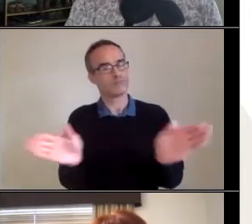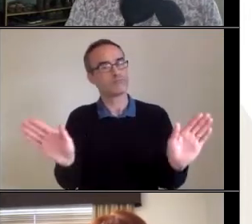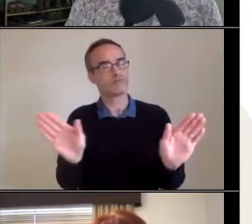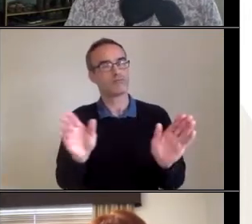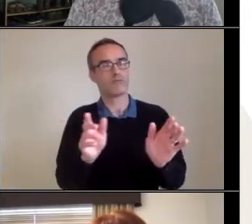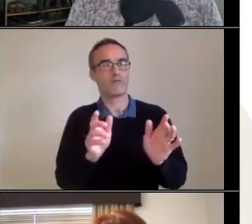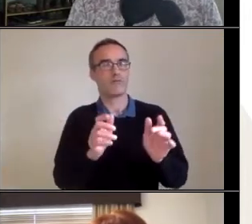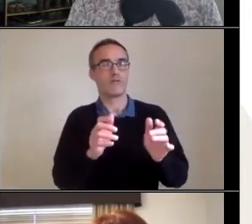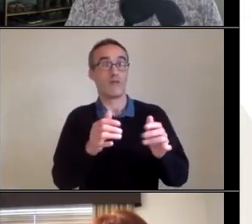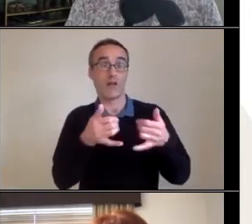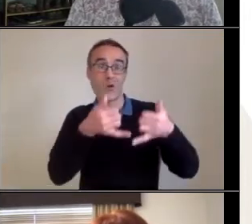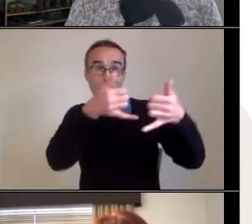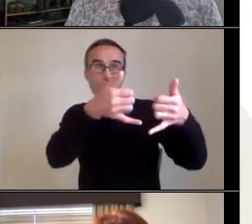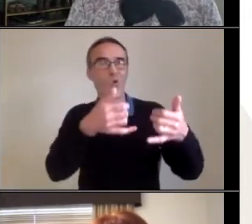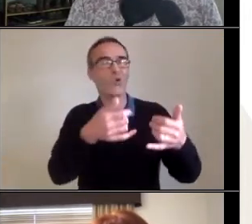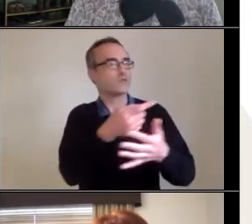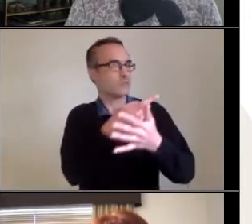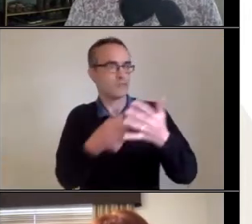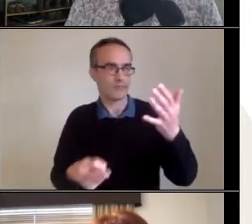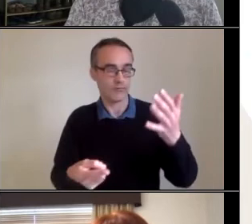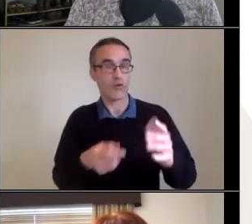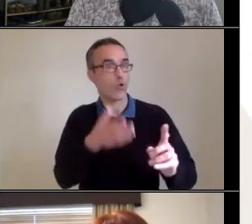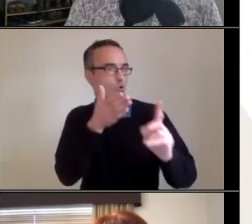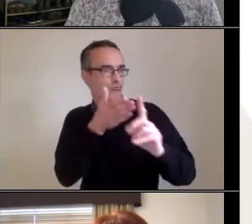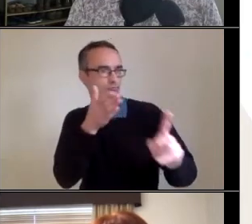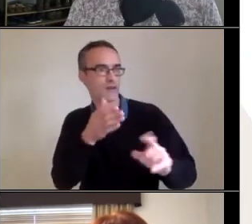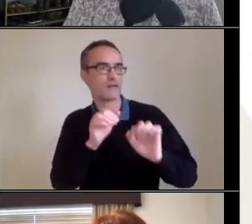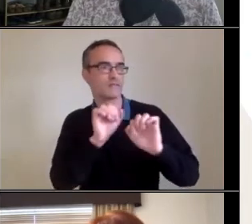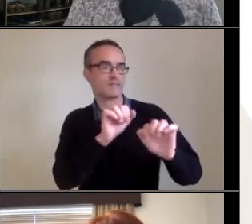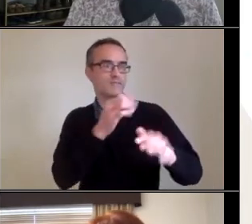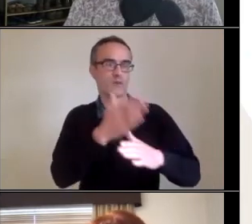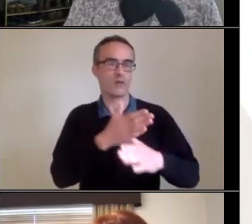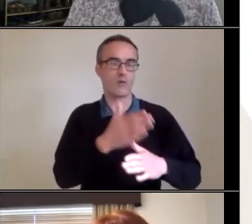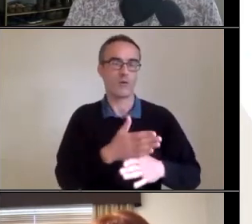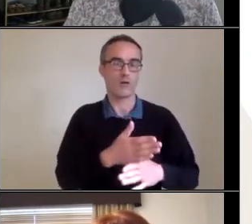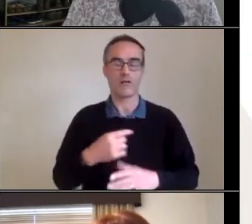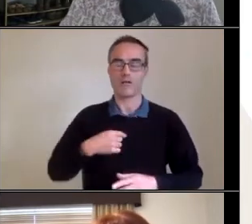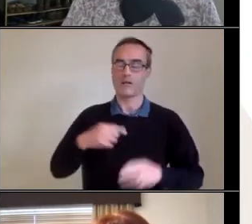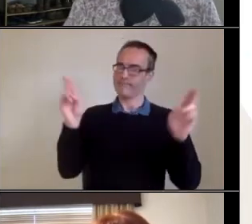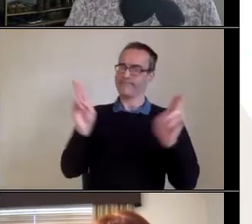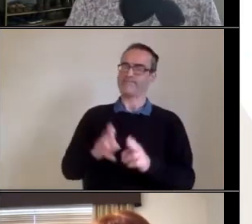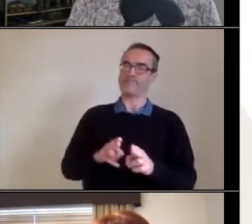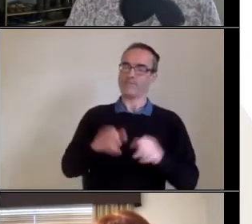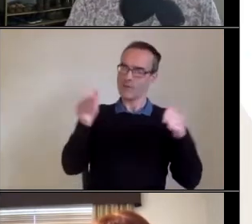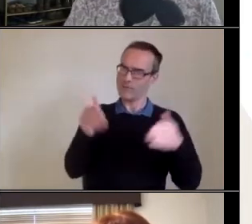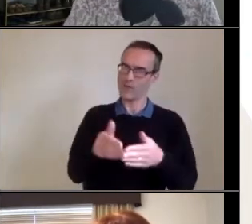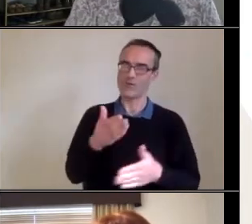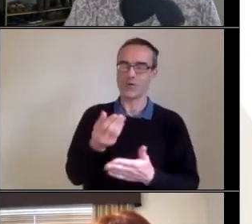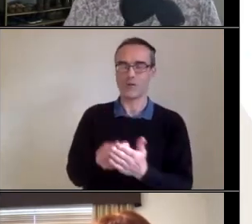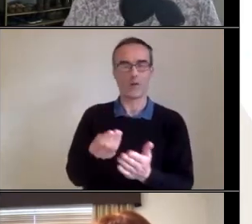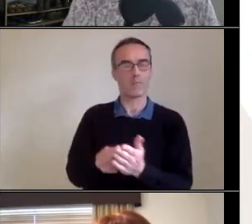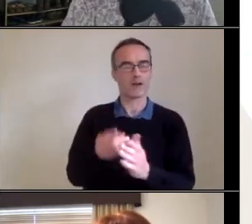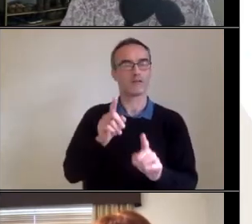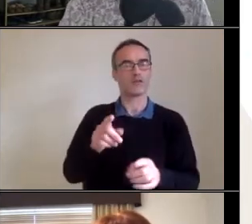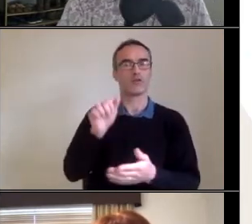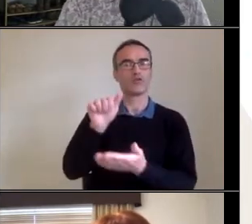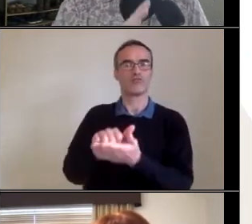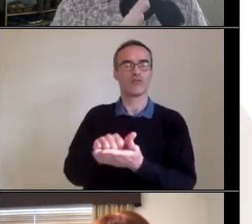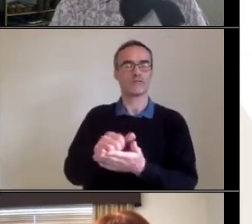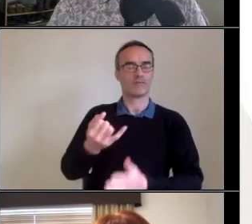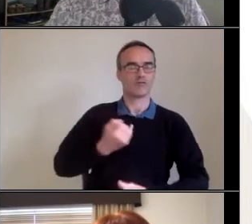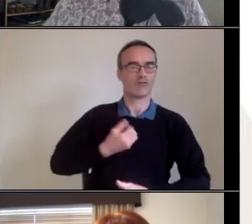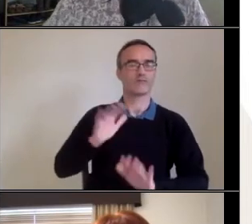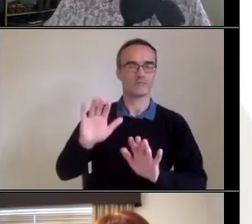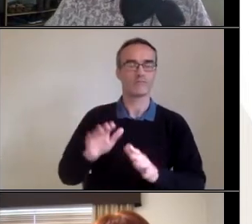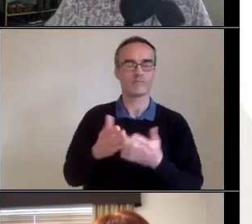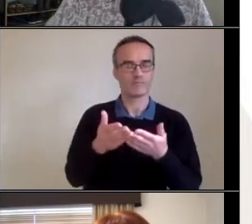in those sorts of positions. Thank you, Sarah, for calling me up on that. So you mentioned the pandemic there. We've had a couple of comments here, and there